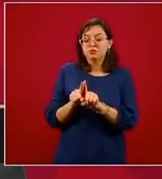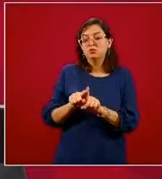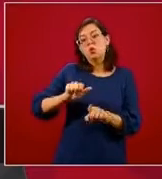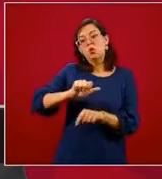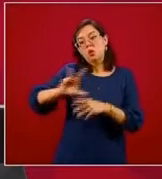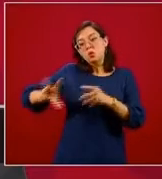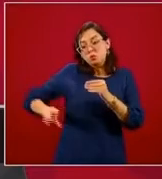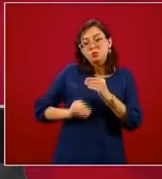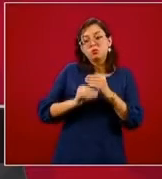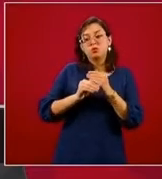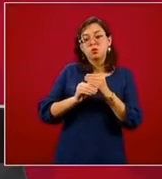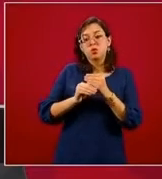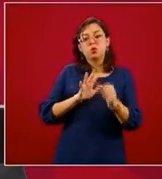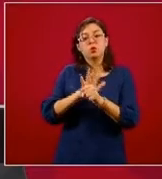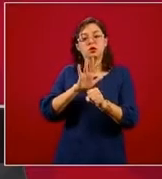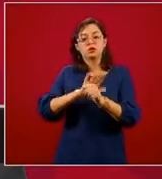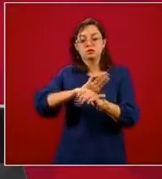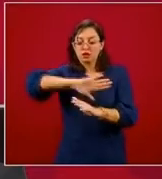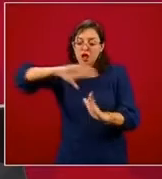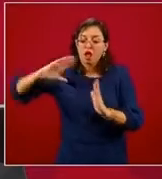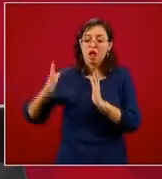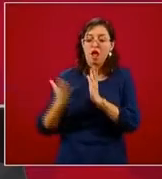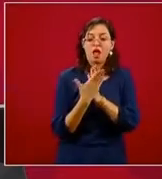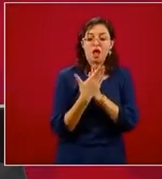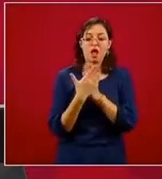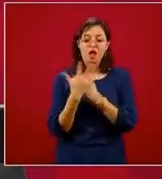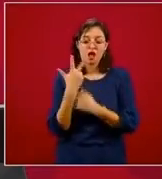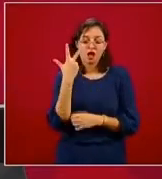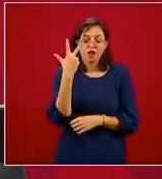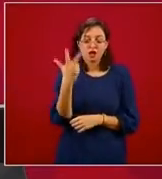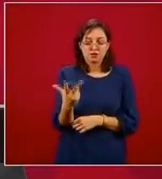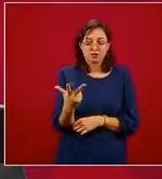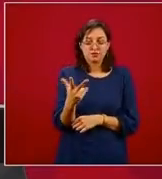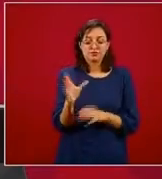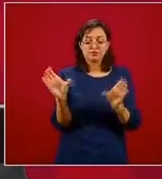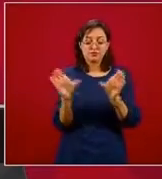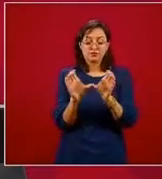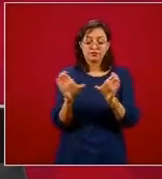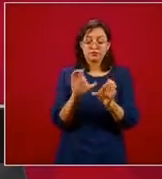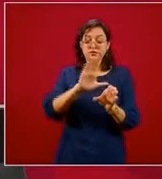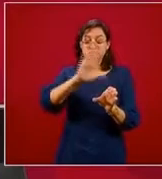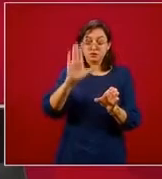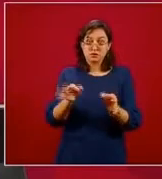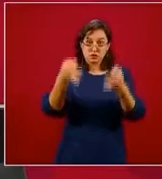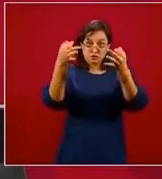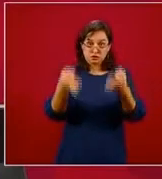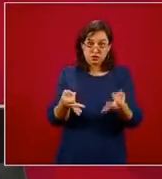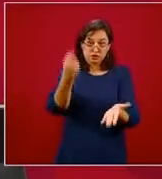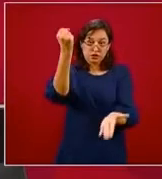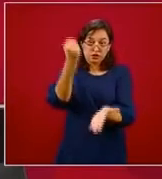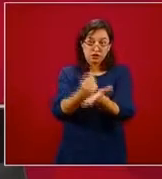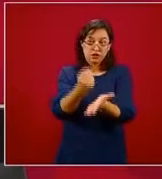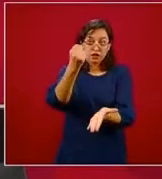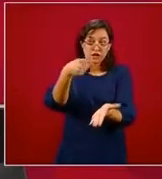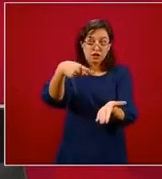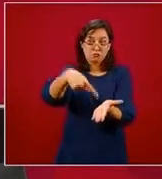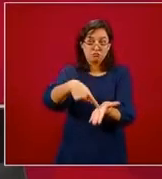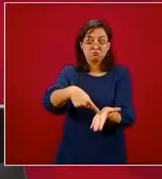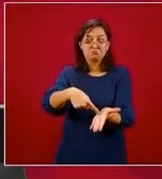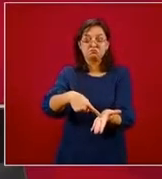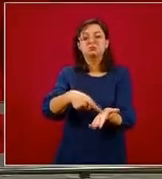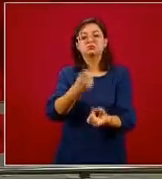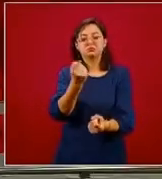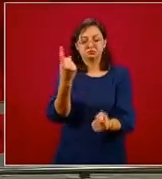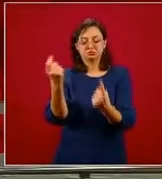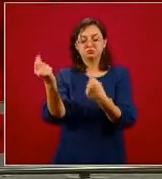de defunción certificates we que es el see anexo 8. that El they have certificado an de annex defunción number es un 8 on documento it. So oficial there's a death certificate that's bueno, por official. algunos